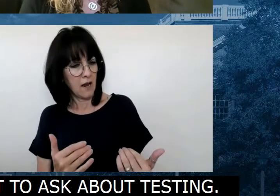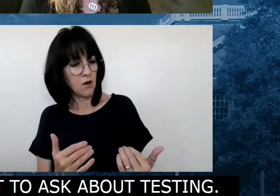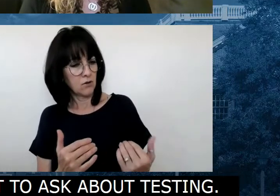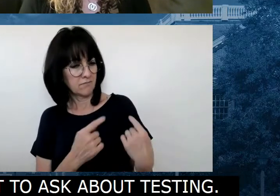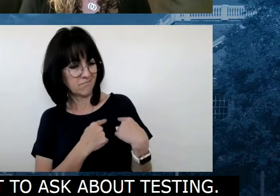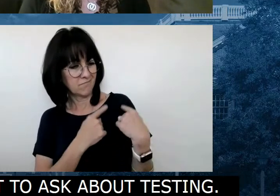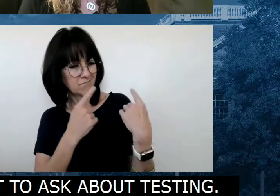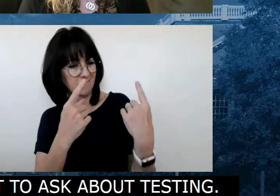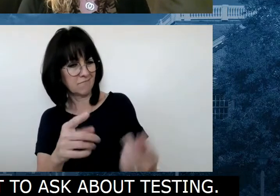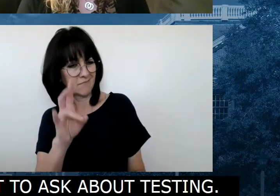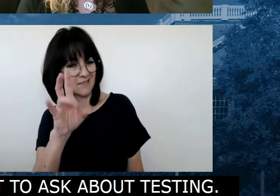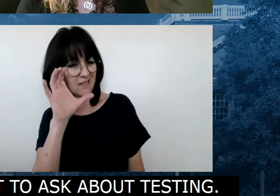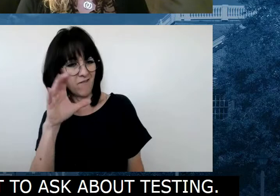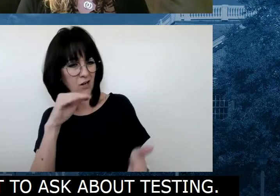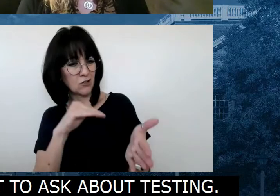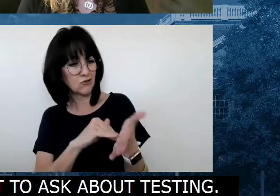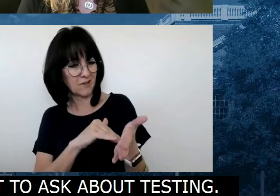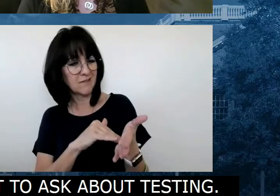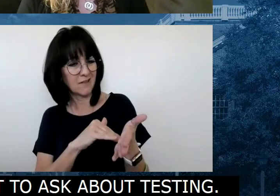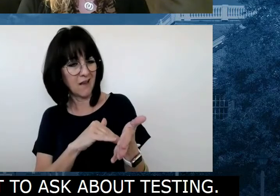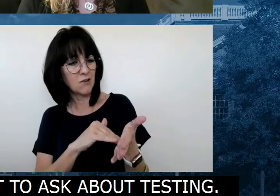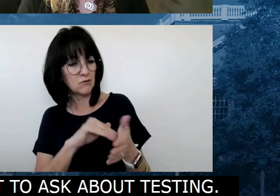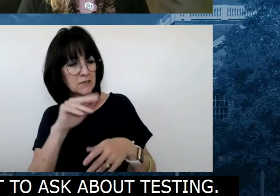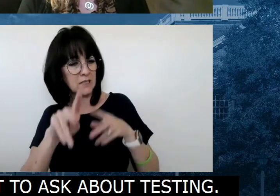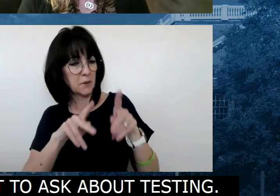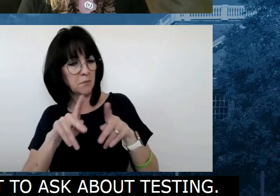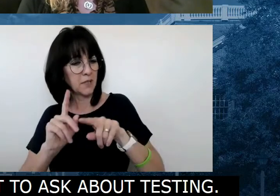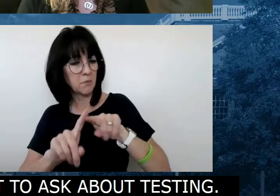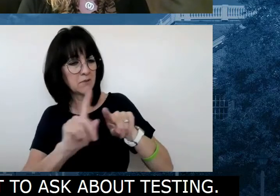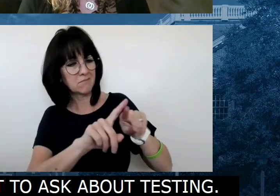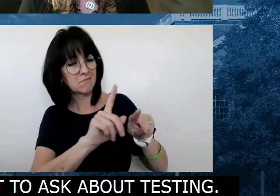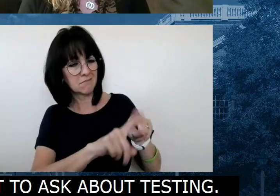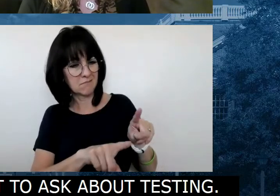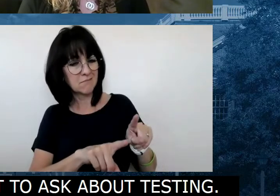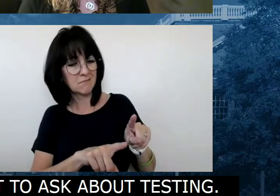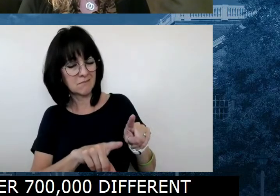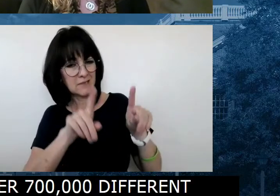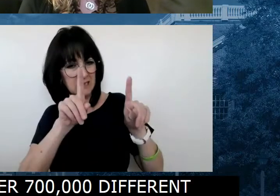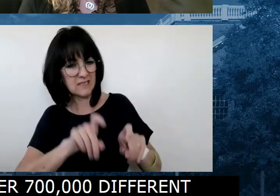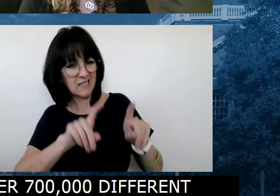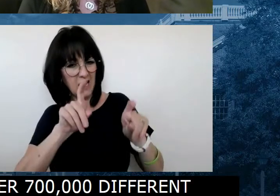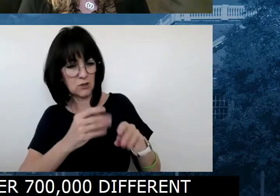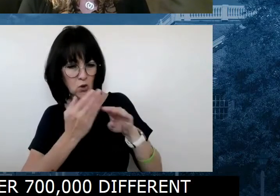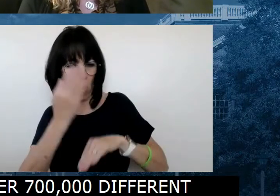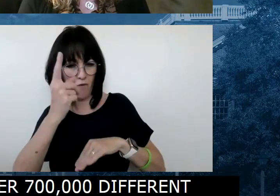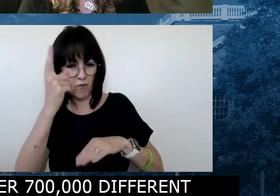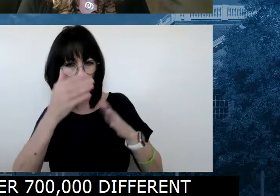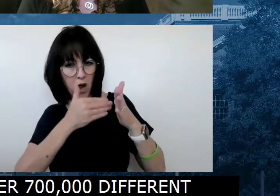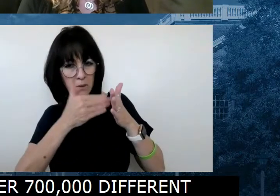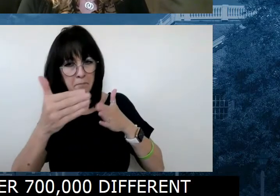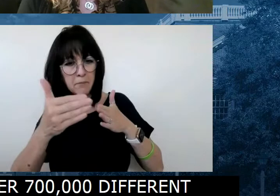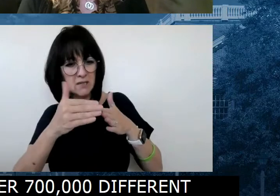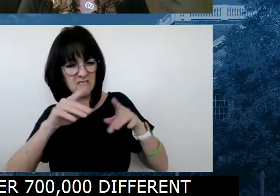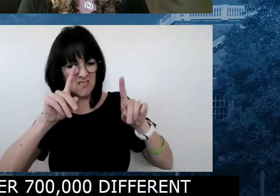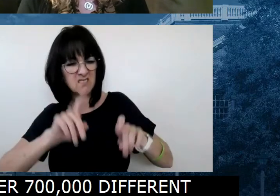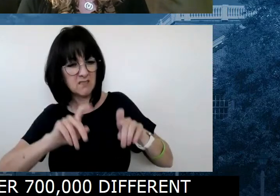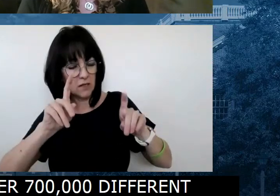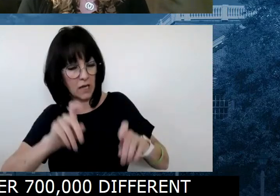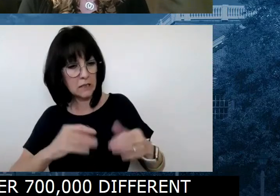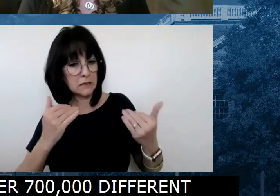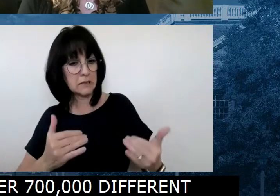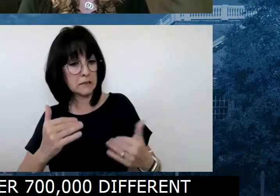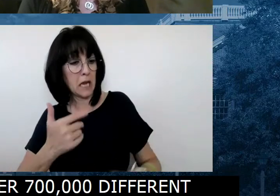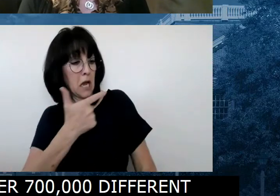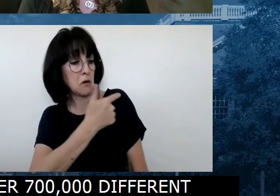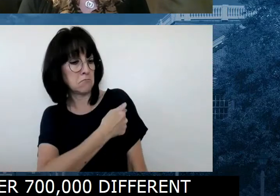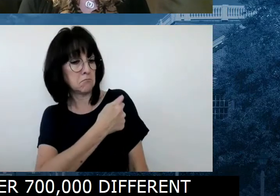over 700,000 different people tested, almost 1.9 million tests. But with vaccinations up and case